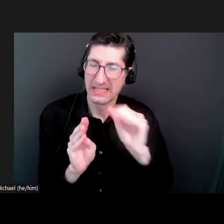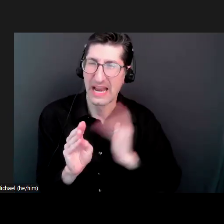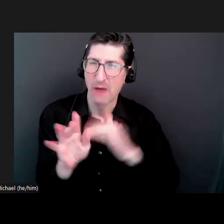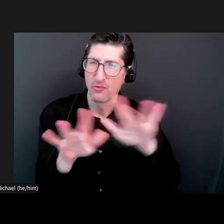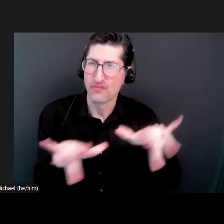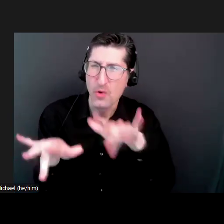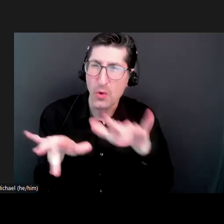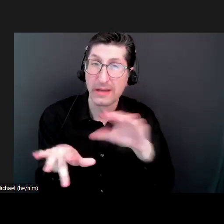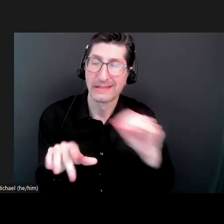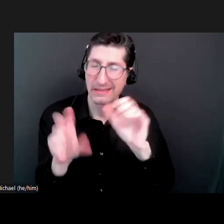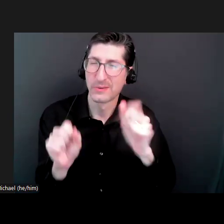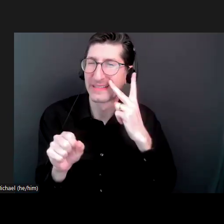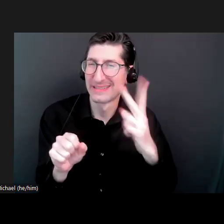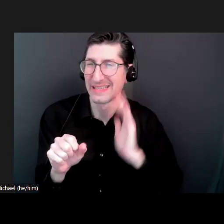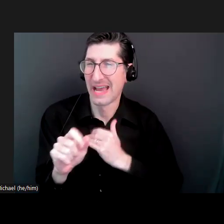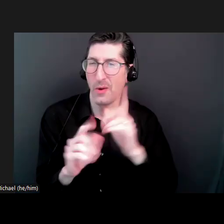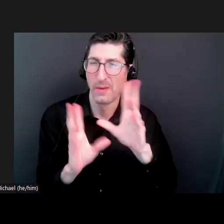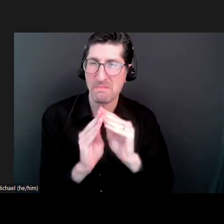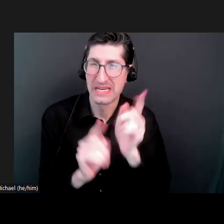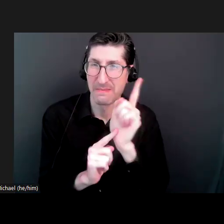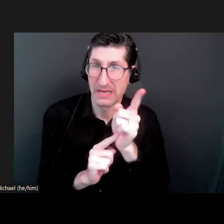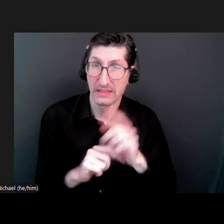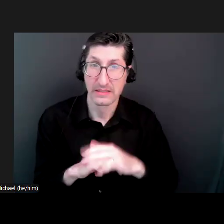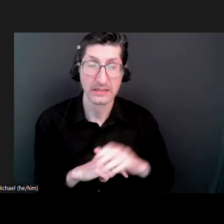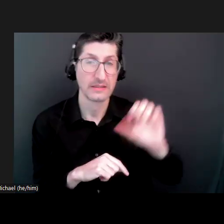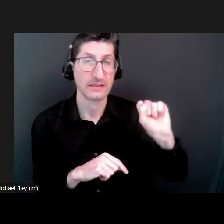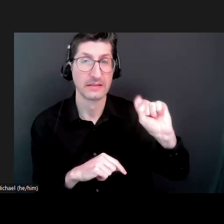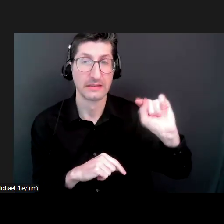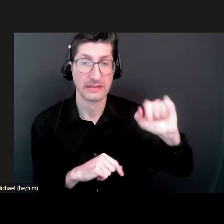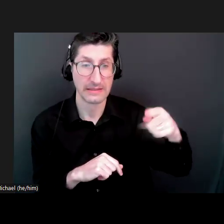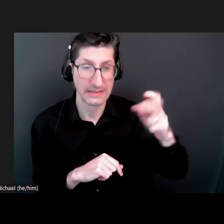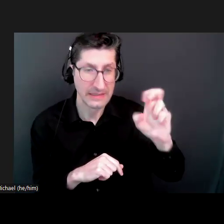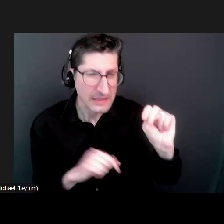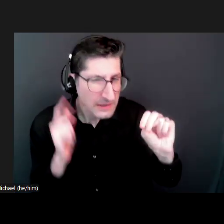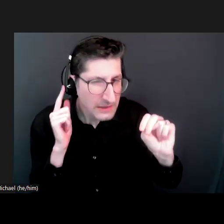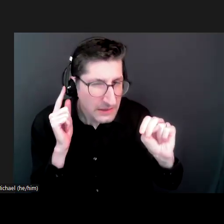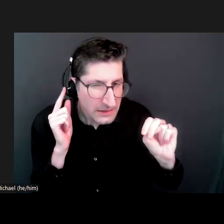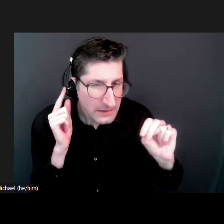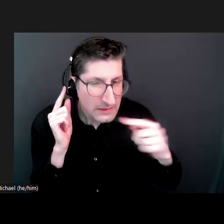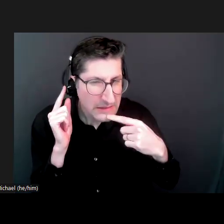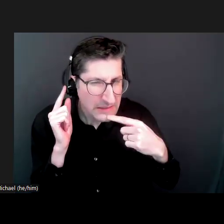minutes. Okay. So that was discussed at a previous meeting. I went back and looked.